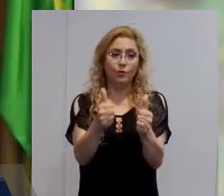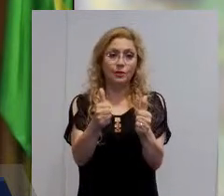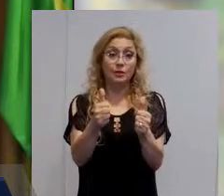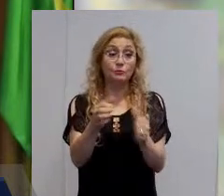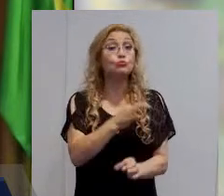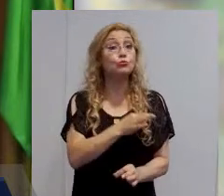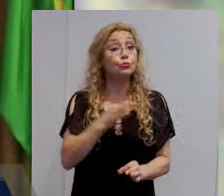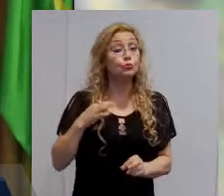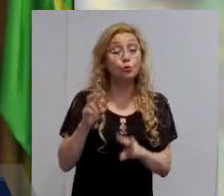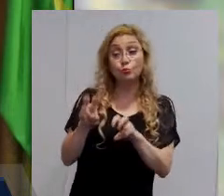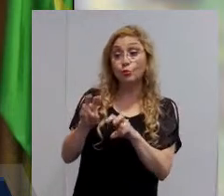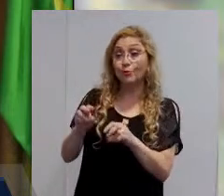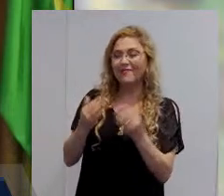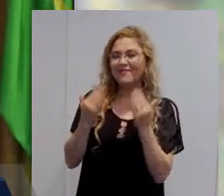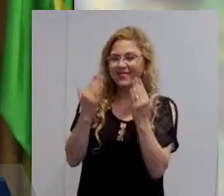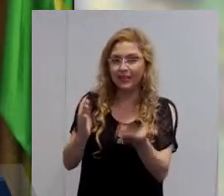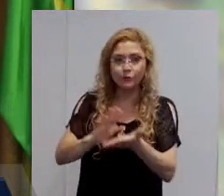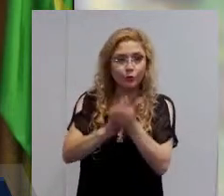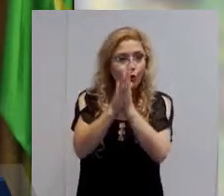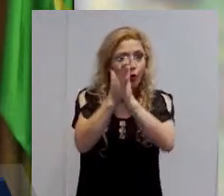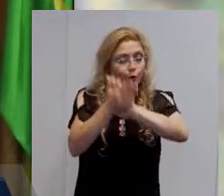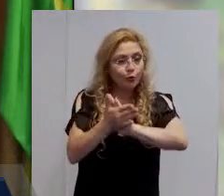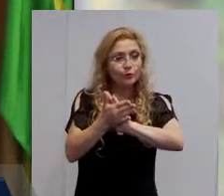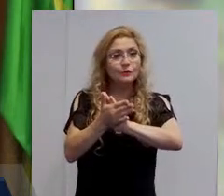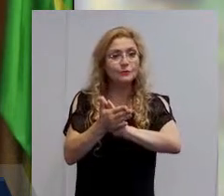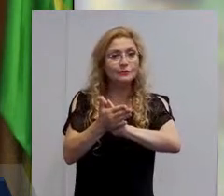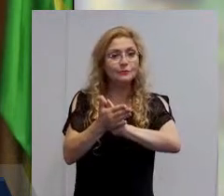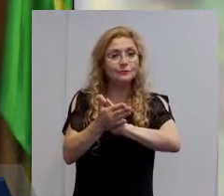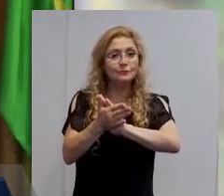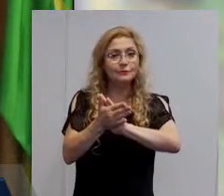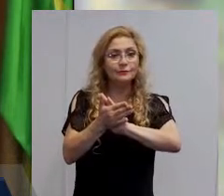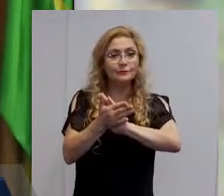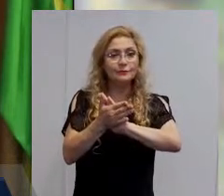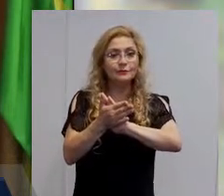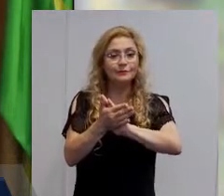a minister of agriculture giving